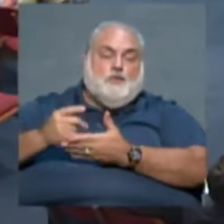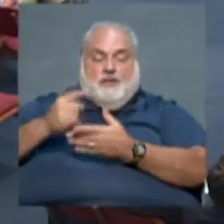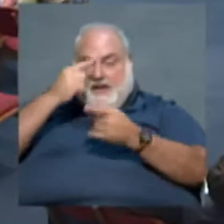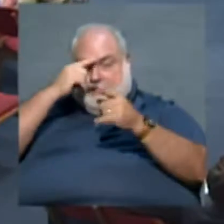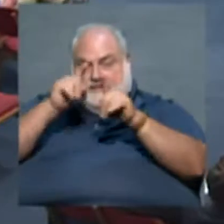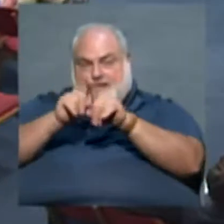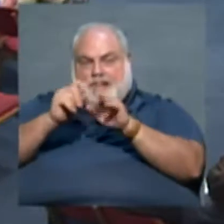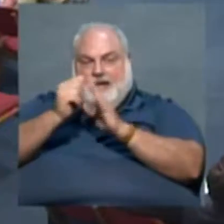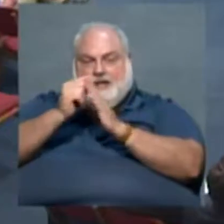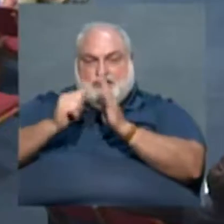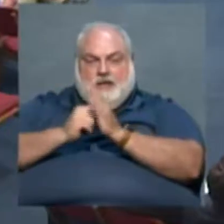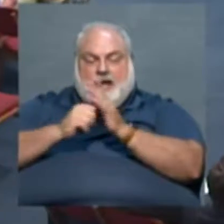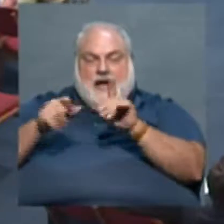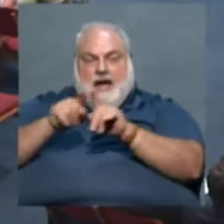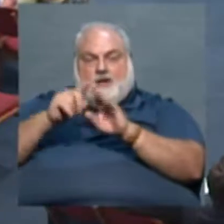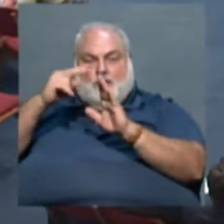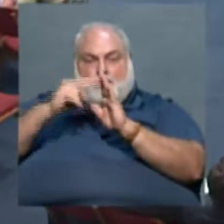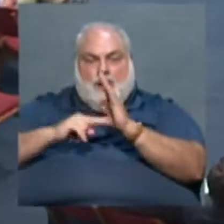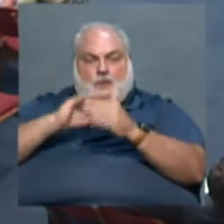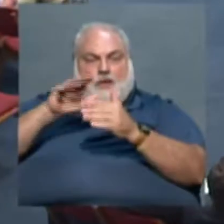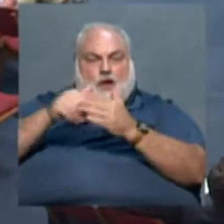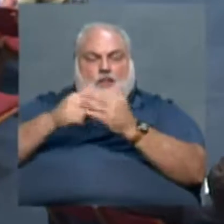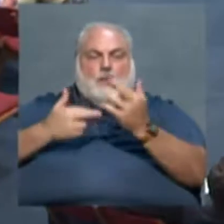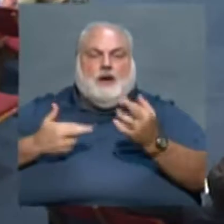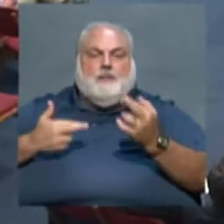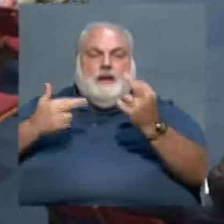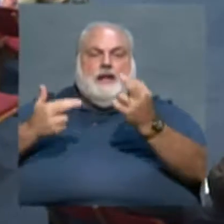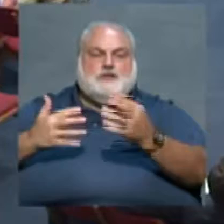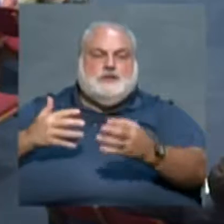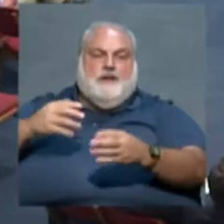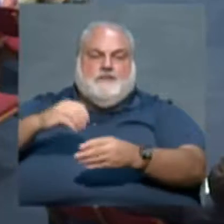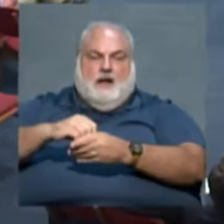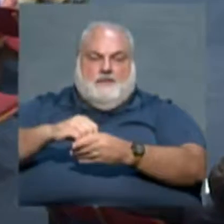consent agenda as read by staff with all staff recommendations therein.